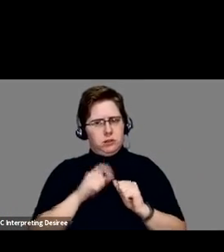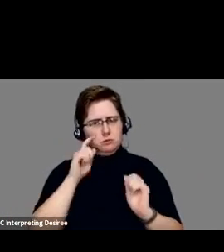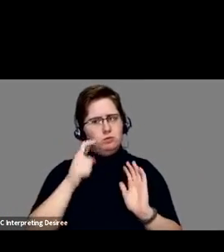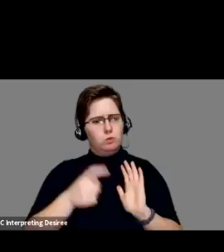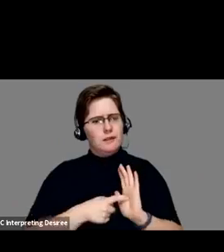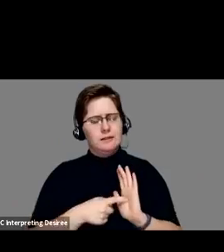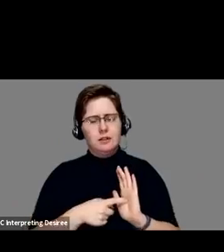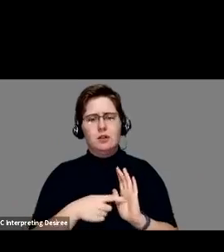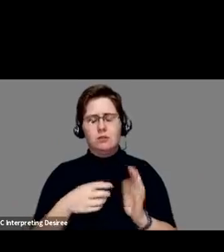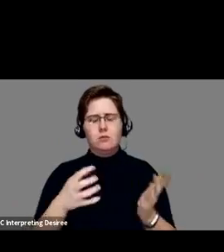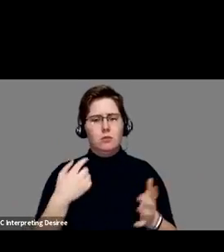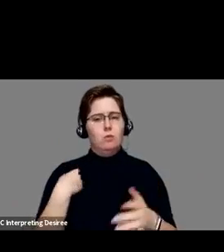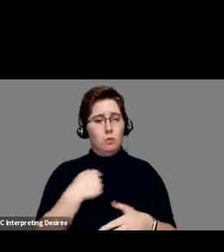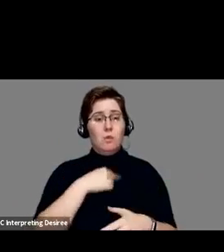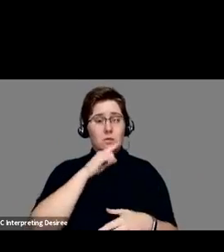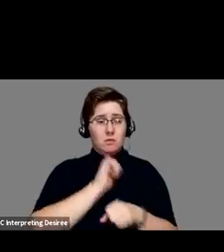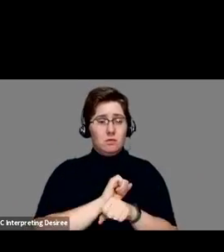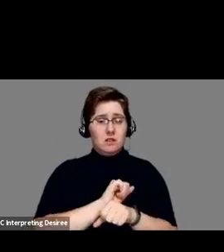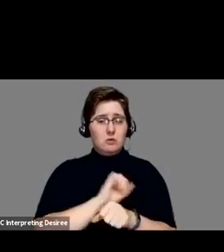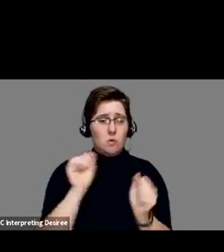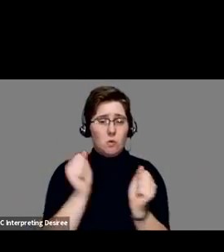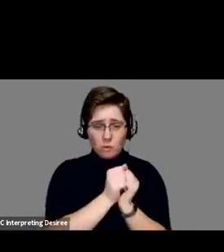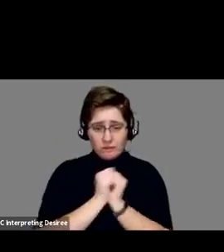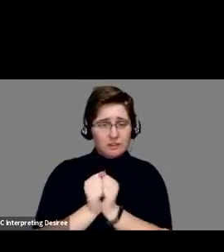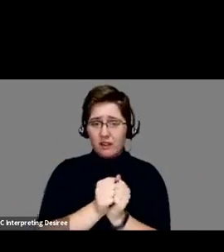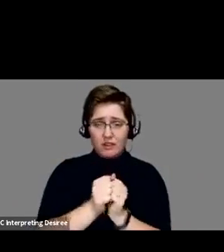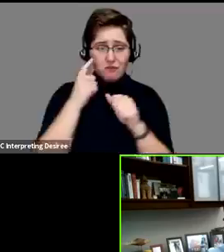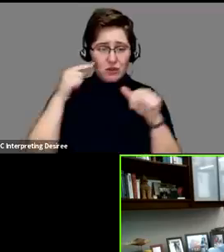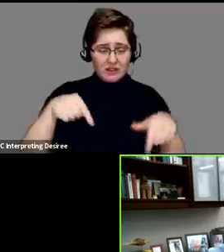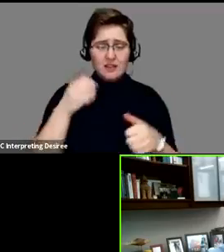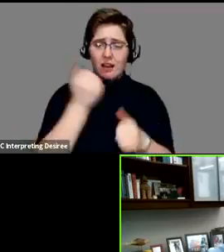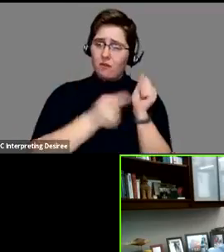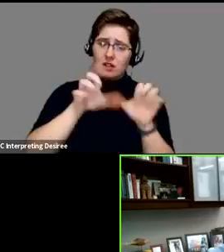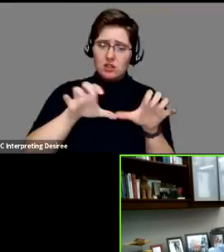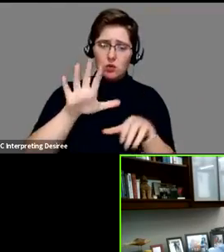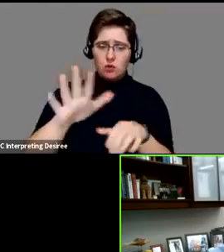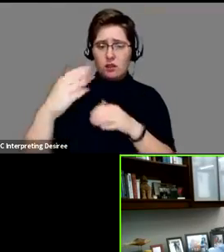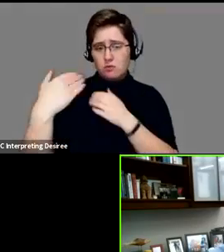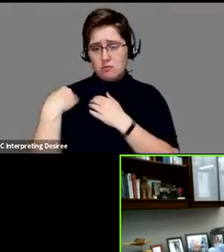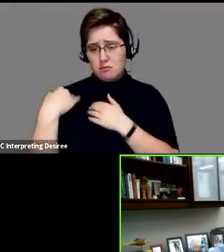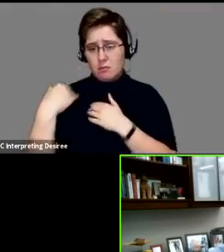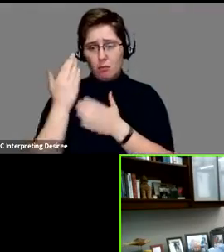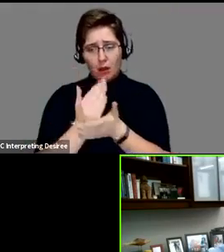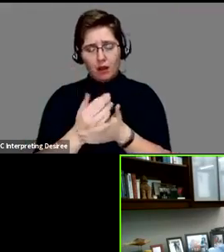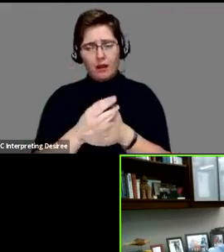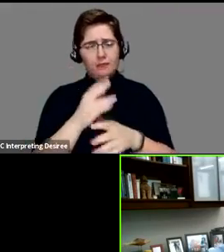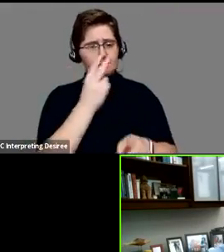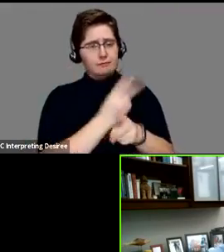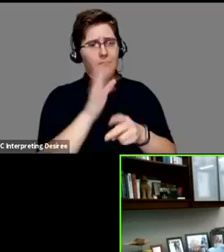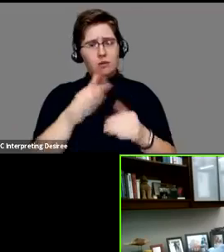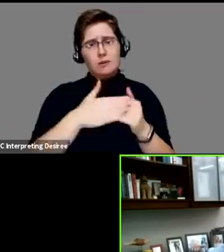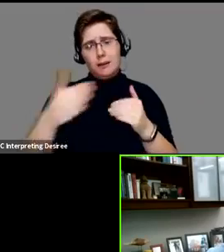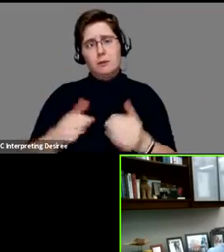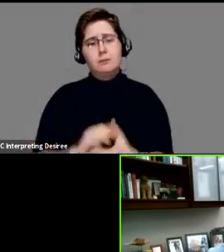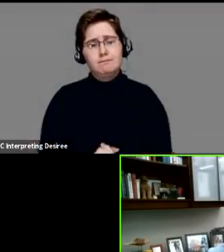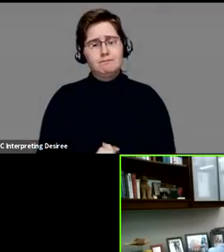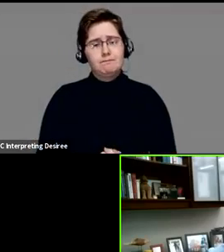we're in this together, and everyone should do his or her part and look after your neighbor.